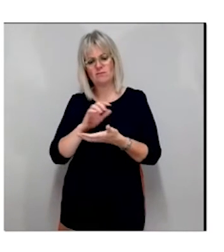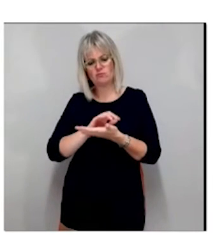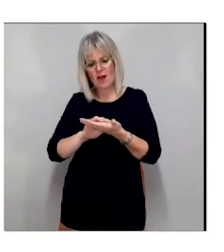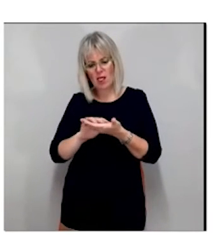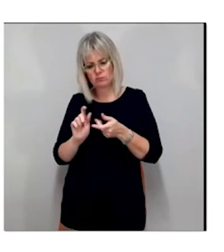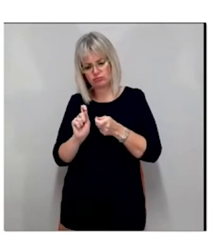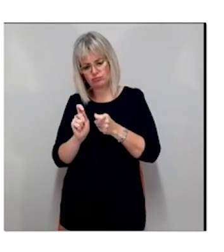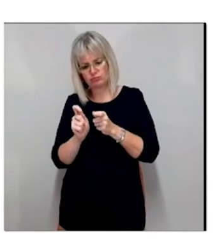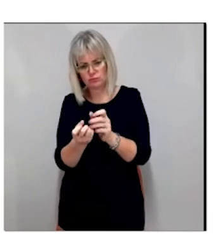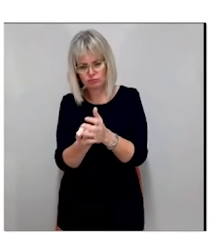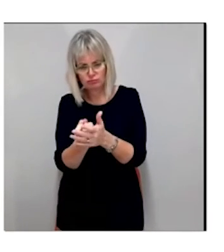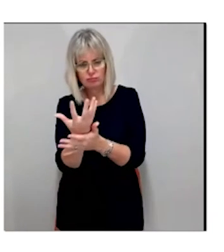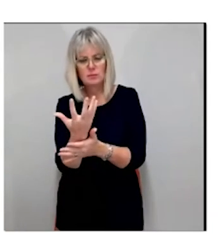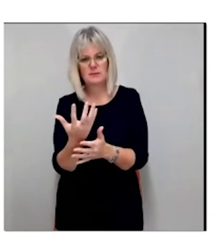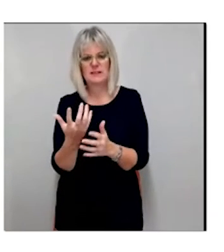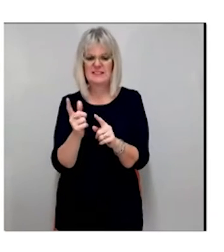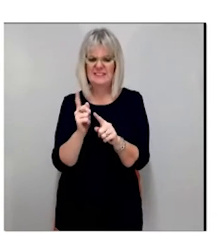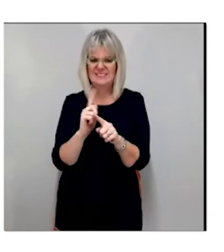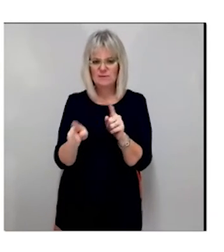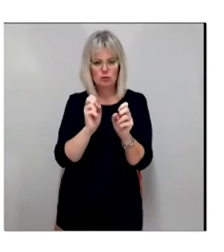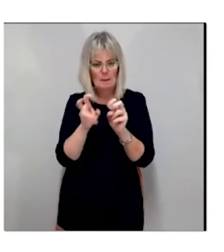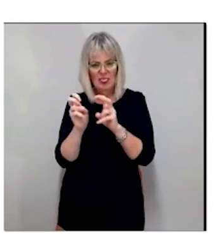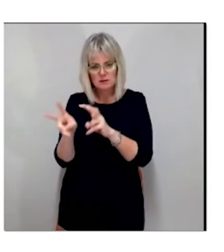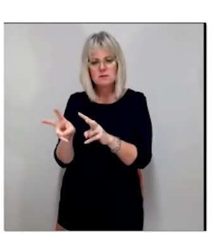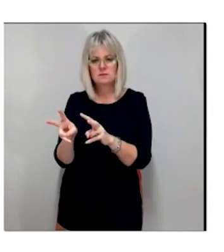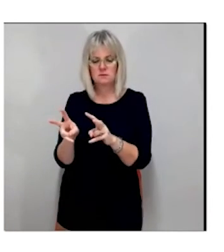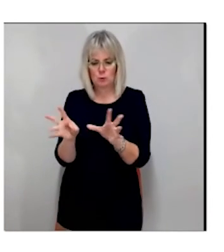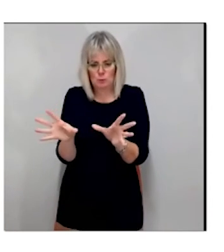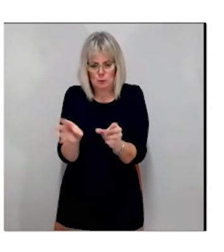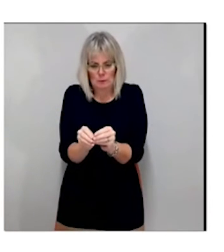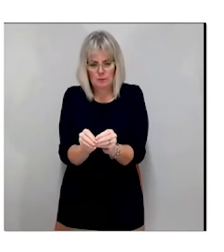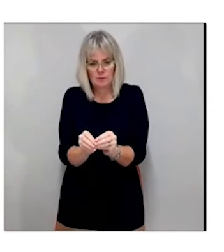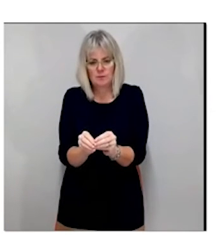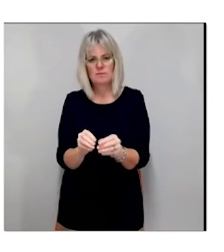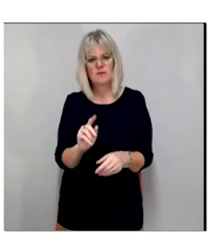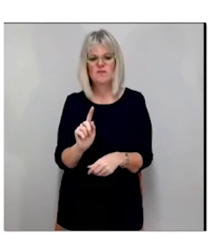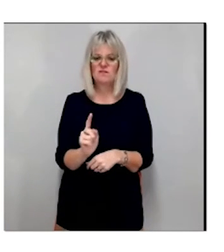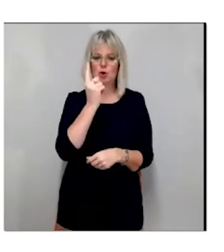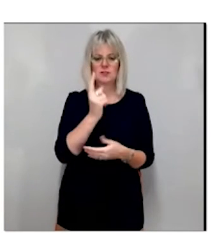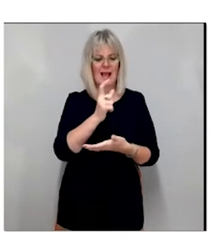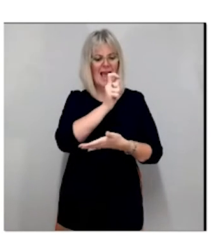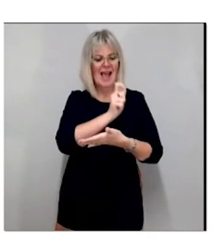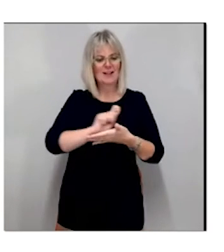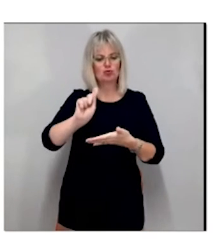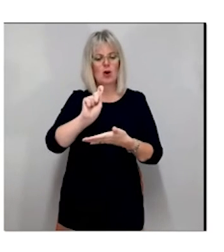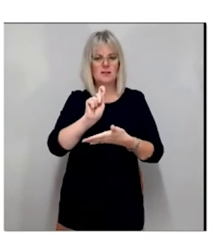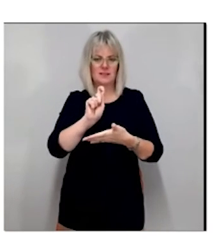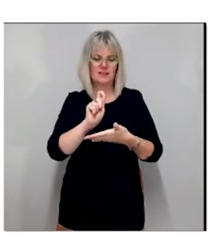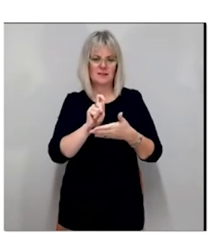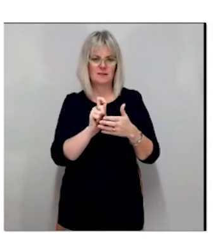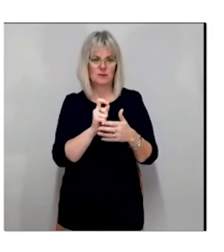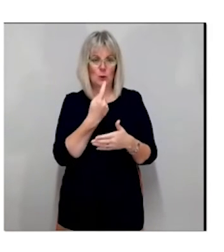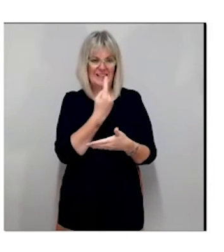have been developed to produce it. To begin with, there was the handwriting frame, where each dot was laboriously punched